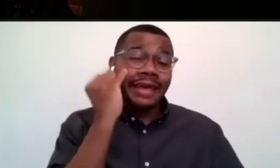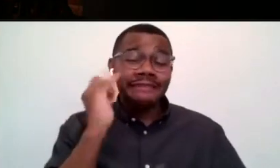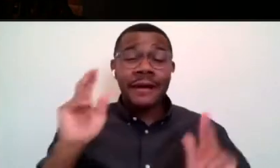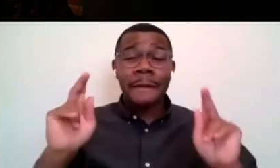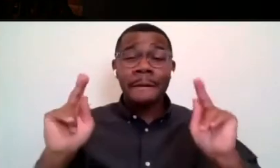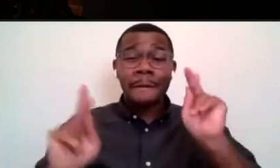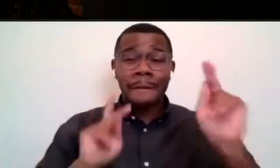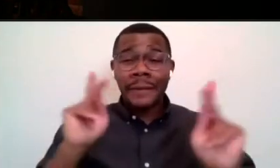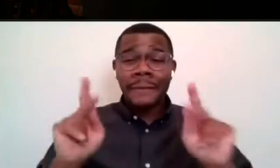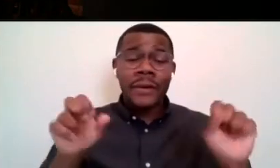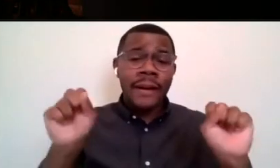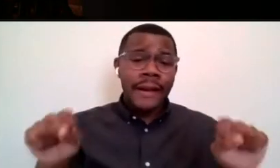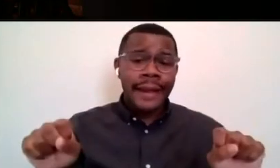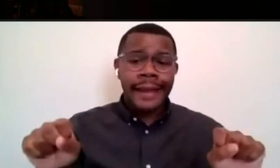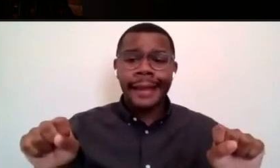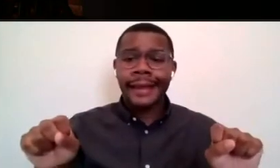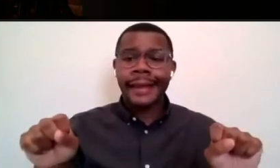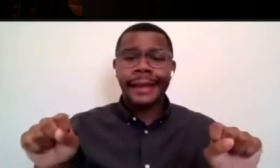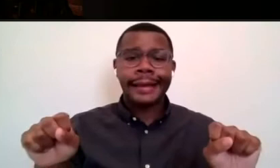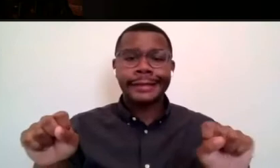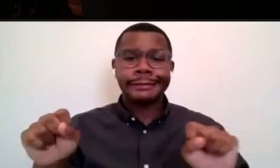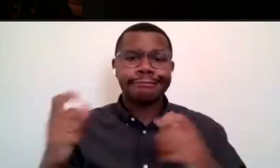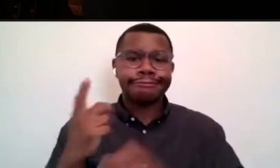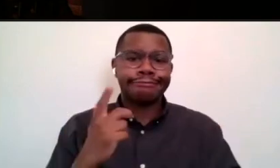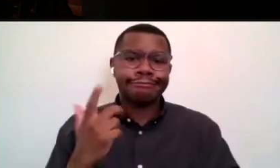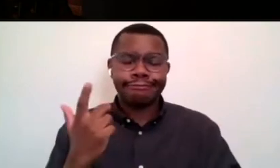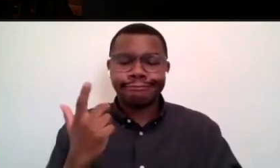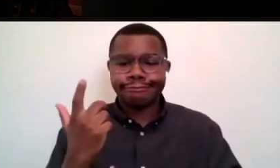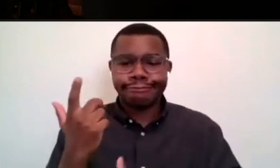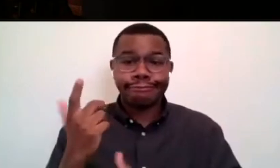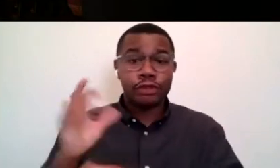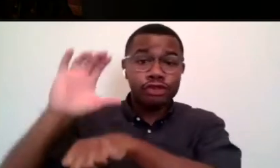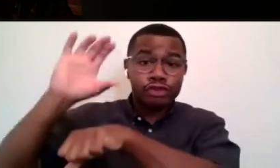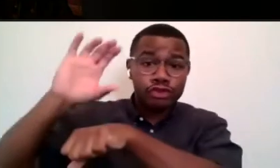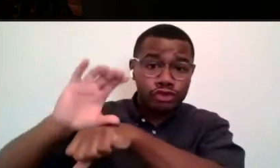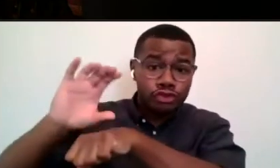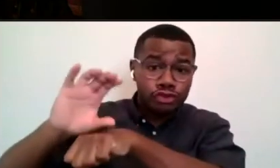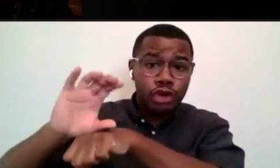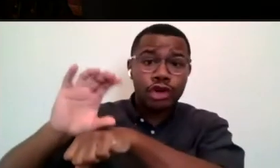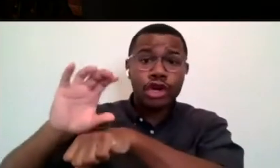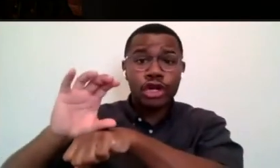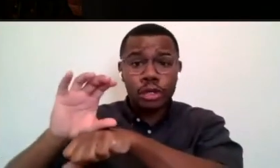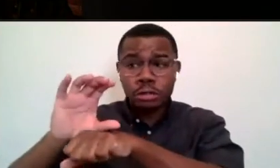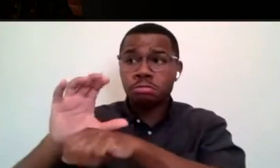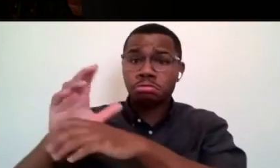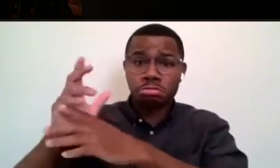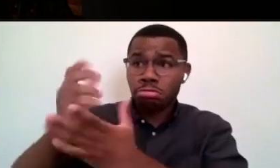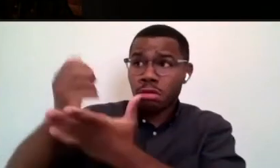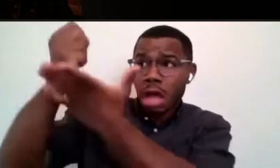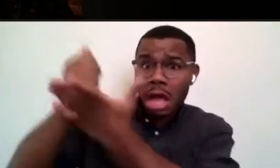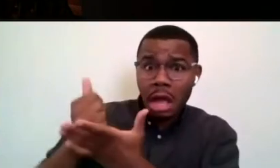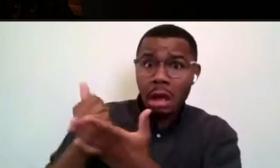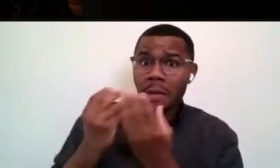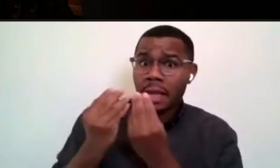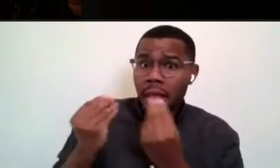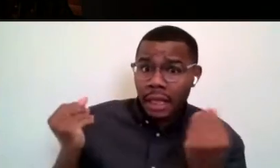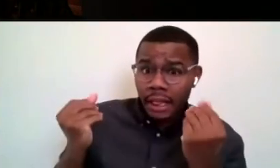wonderful healing from the religiosity of the church, as my sister's out there somewhere going, yes, we can row.